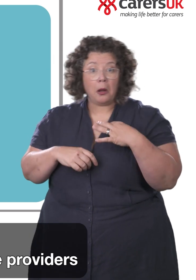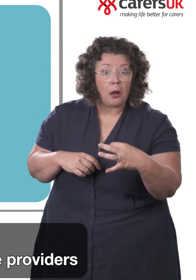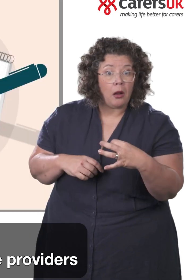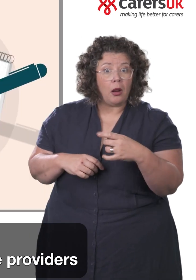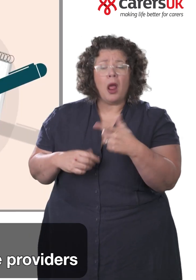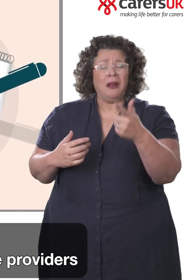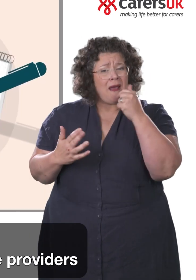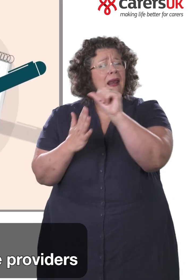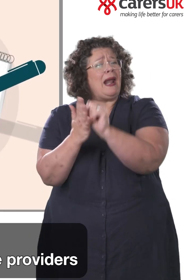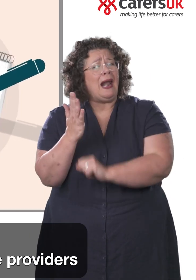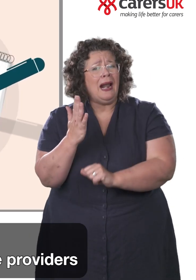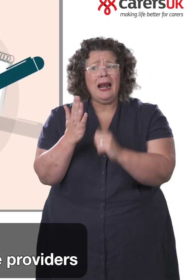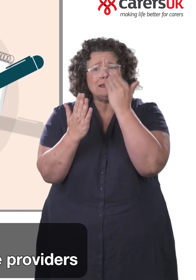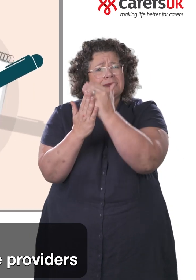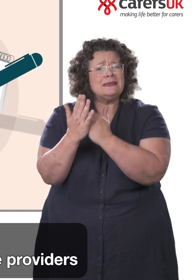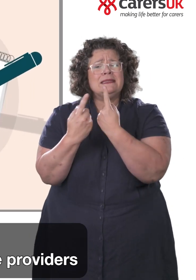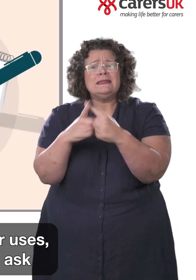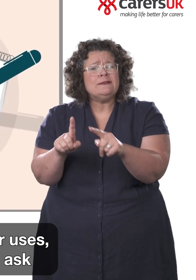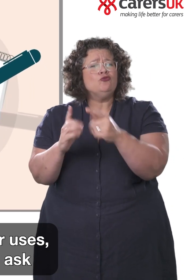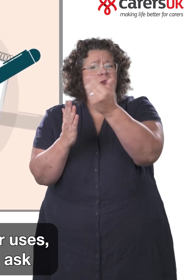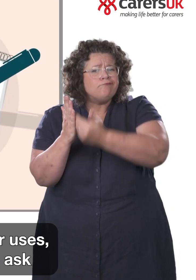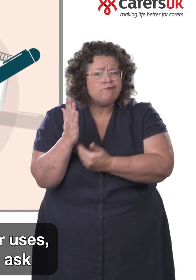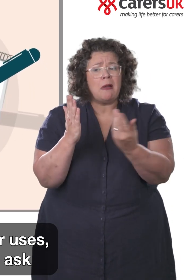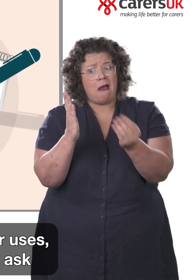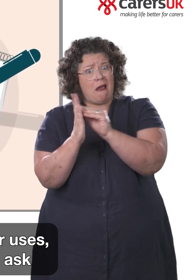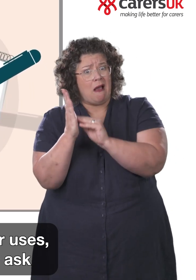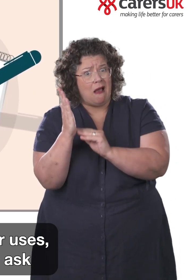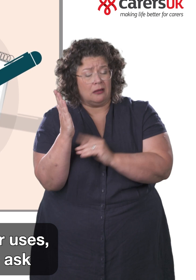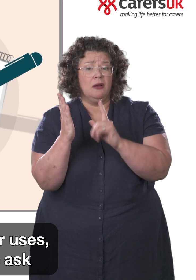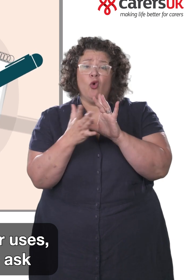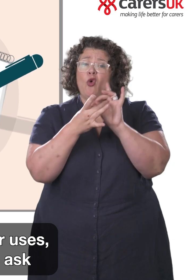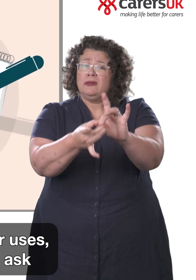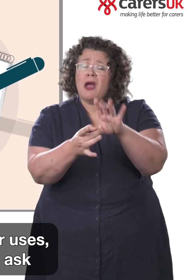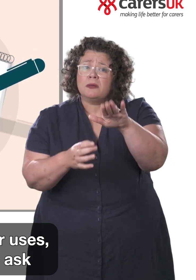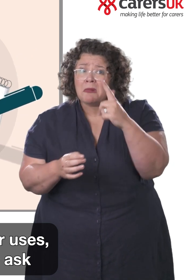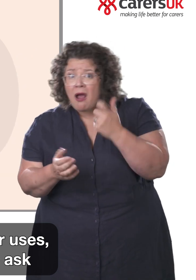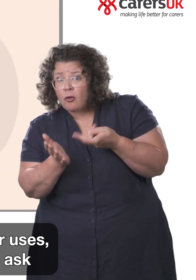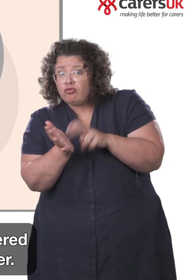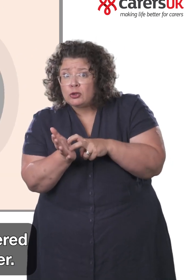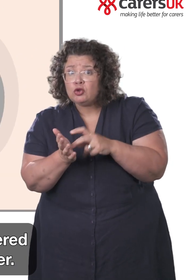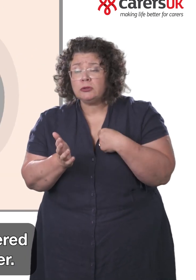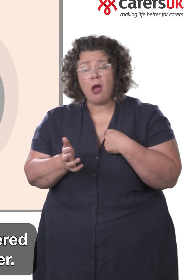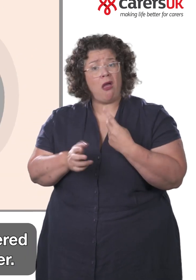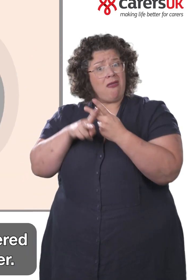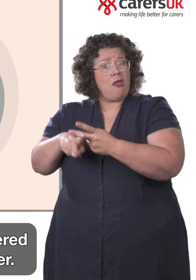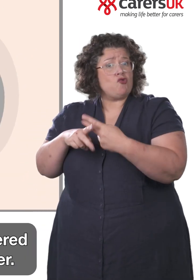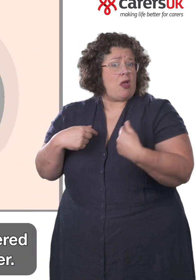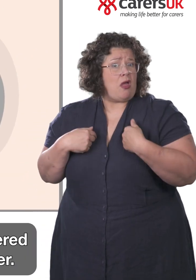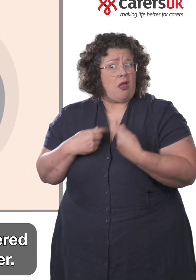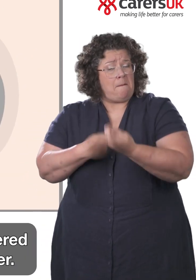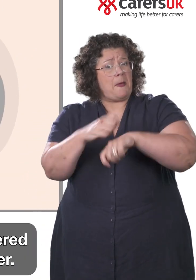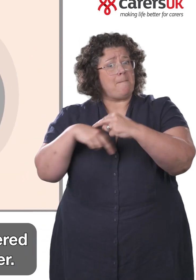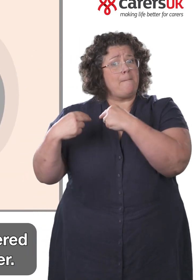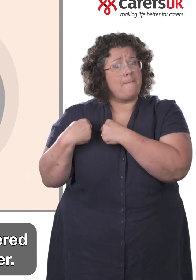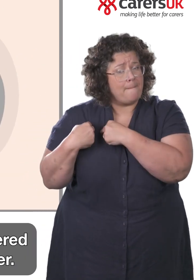You could list all of the important service providers the person you care for uses and contact them to ask if you can be registered as someone's